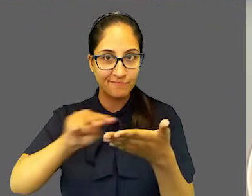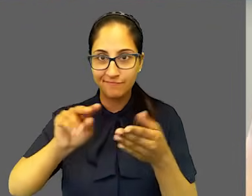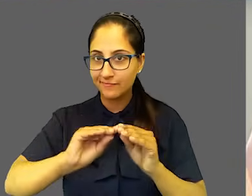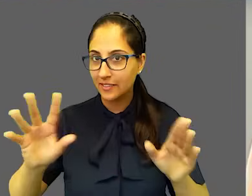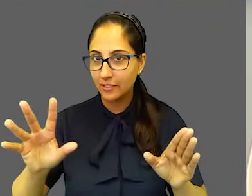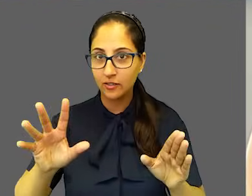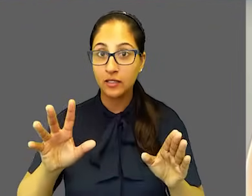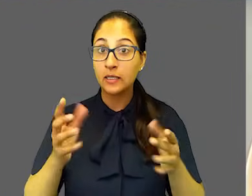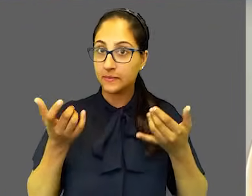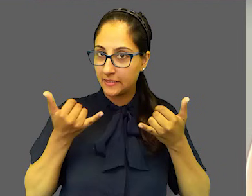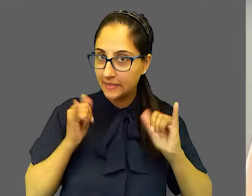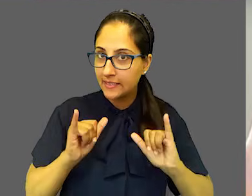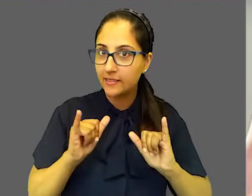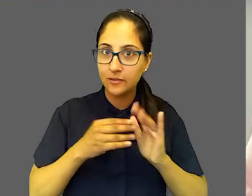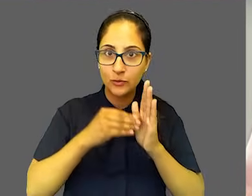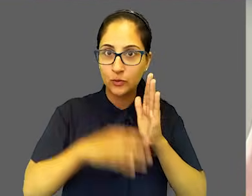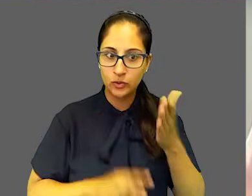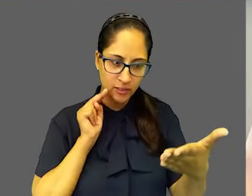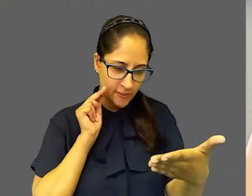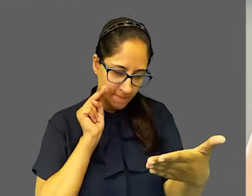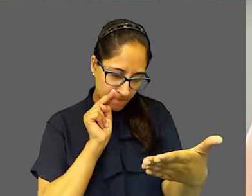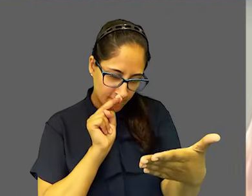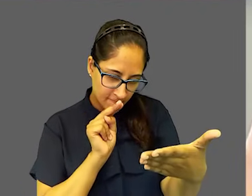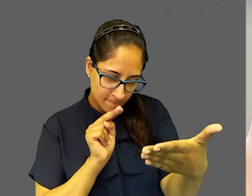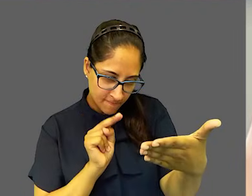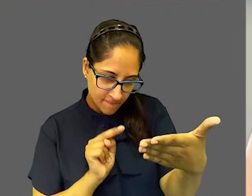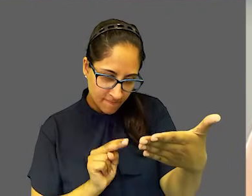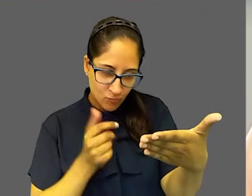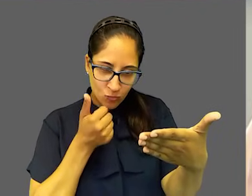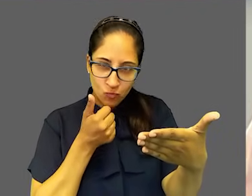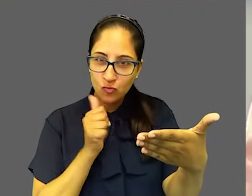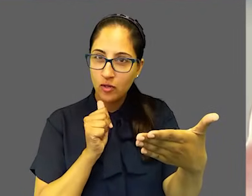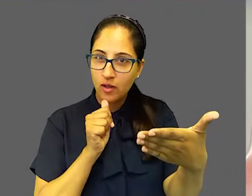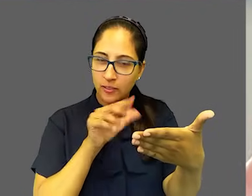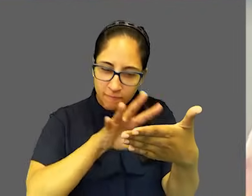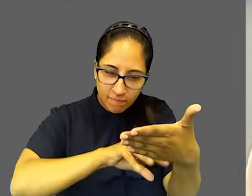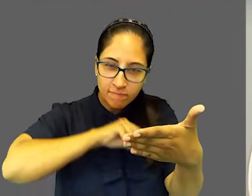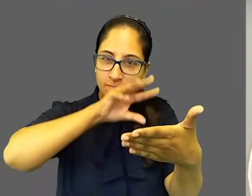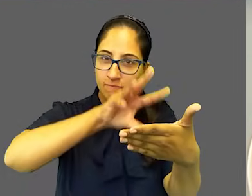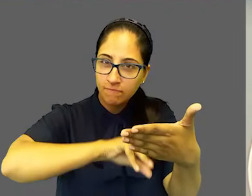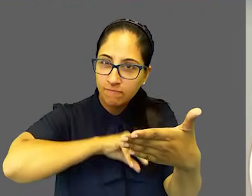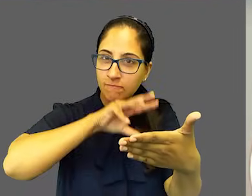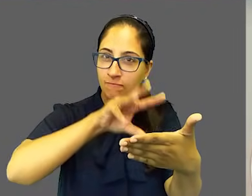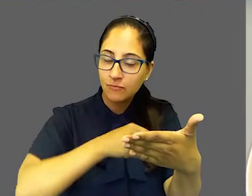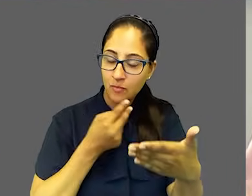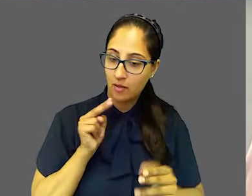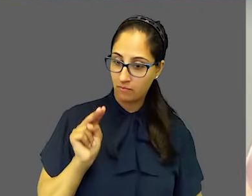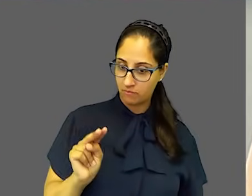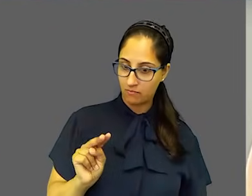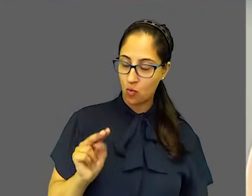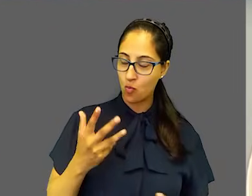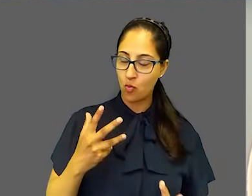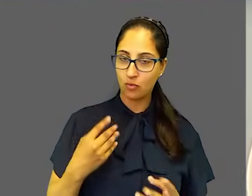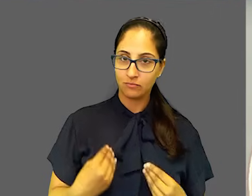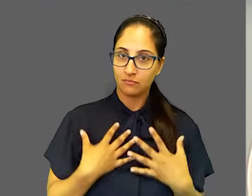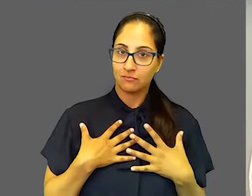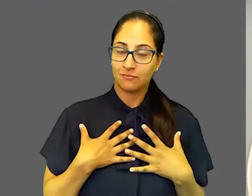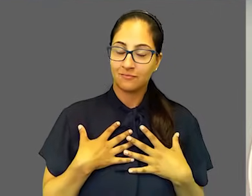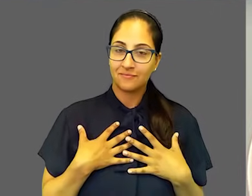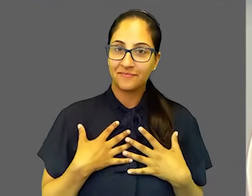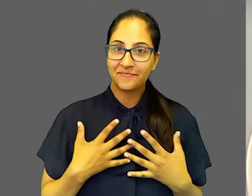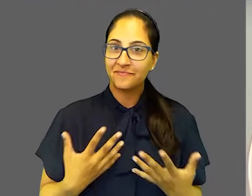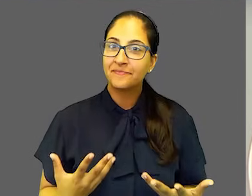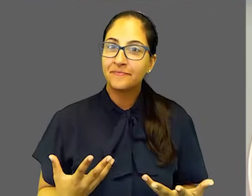they were so, they would look at these books and read these books with so much interest. And I was so inspired, and I felt